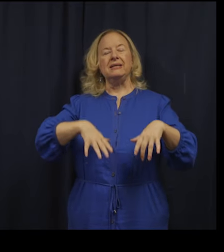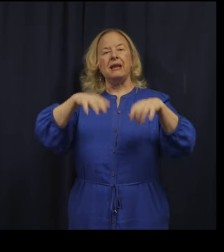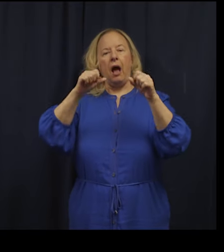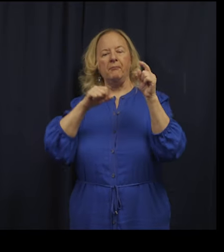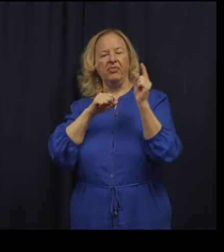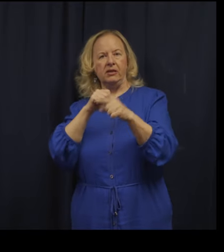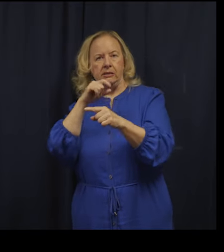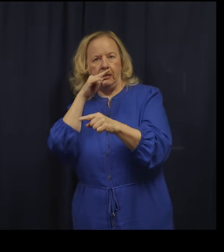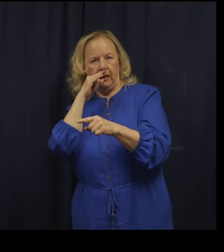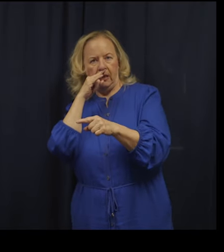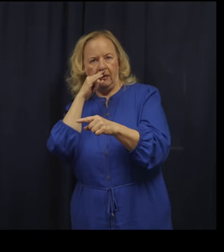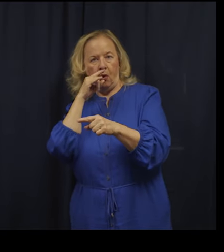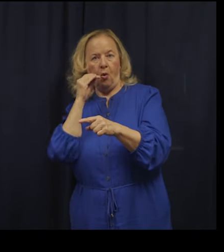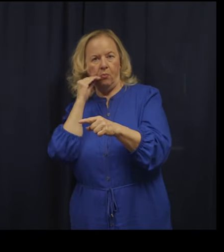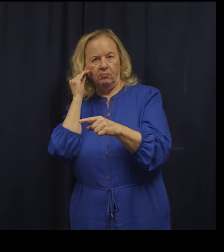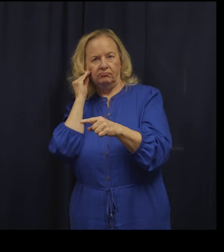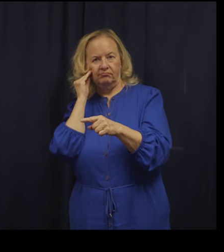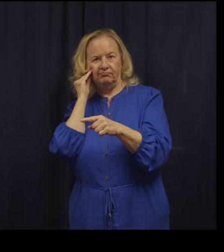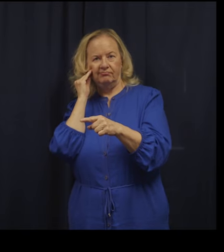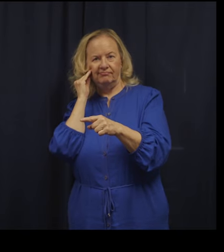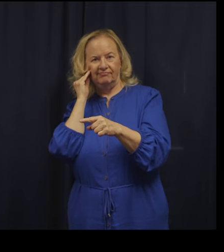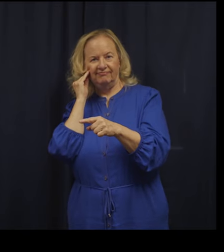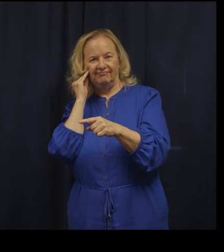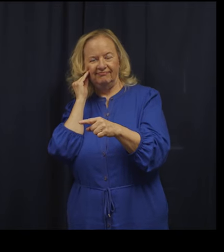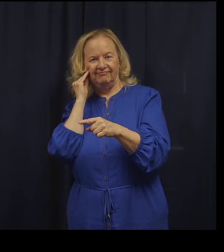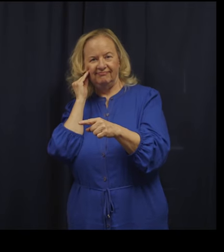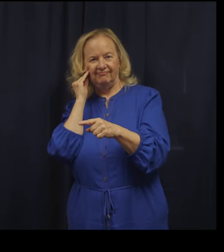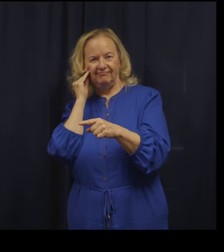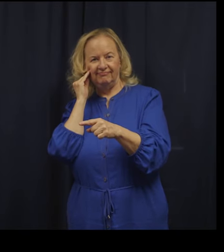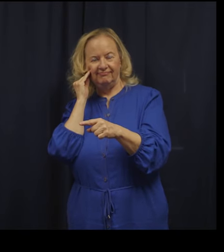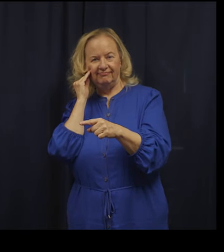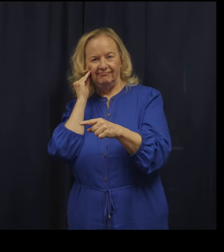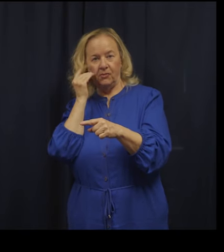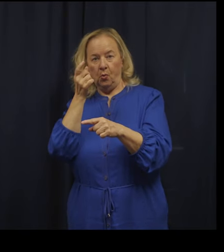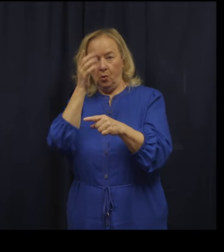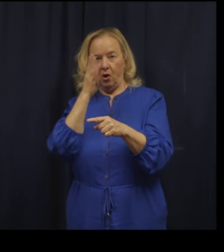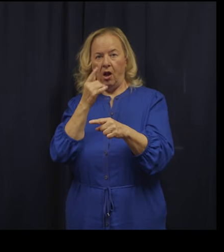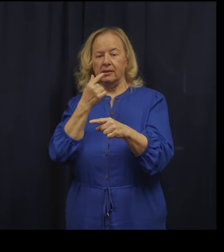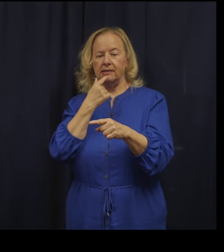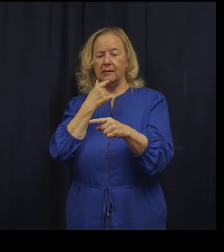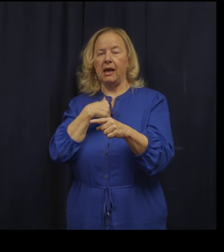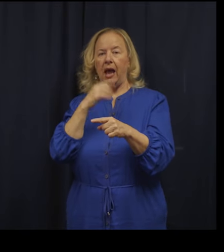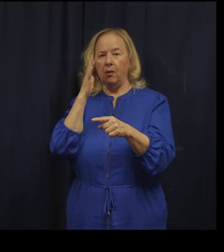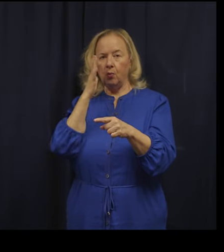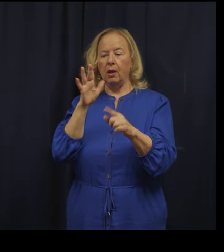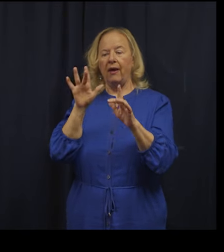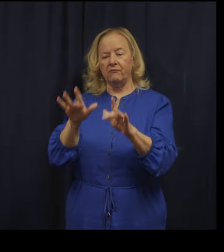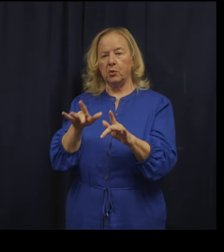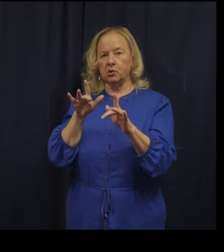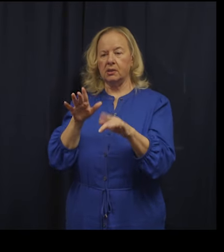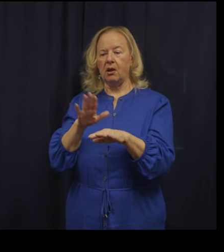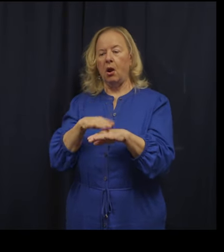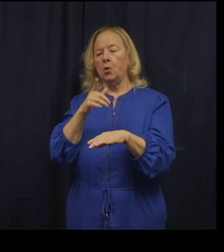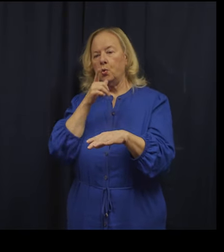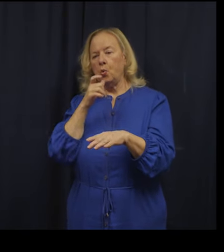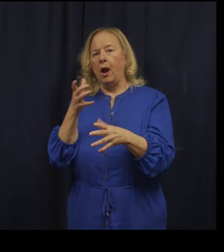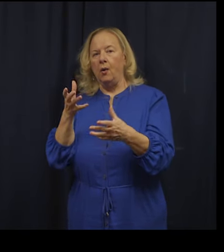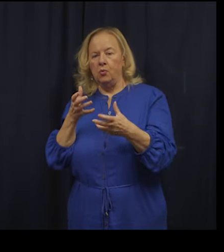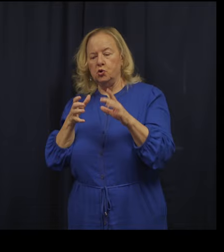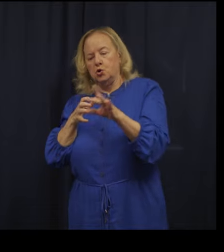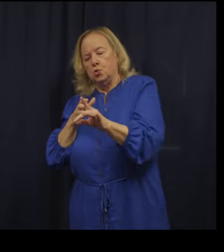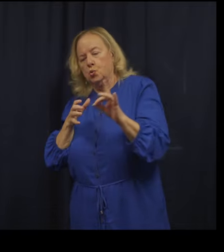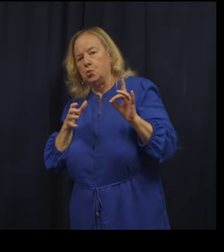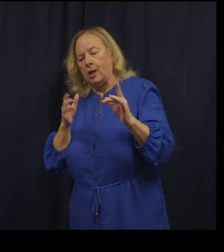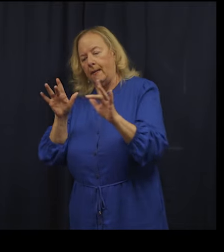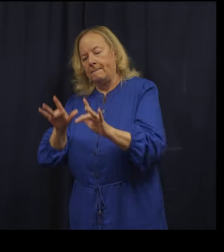this kid. I'm going to take this kid home. Okay, so when God says, I'll have mercy on whom I will have mercy and compassion on whom I